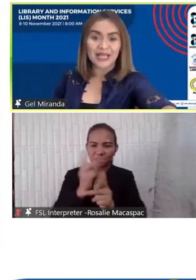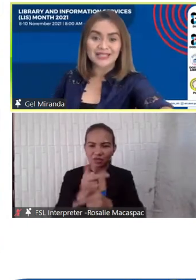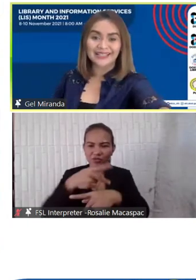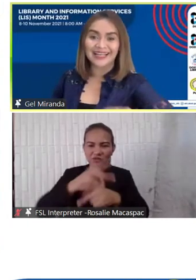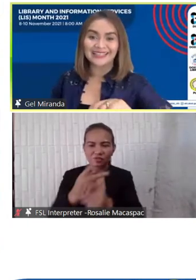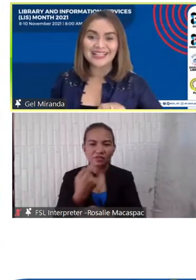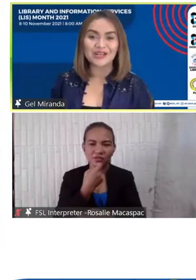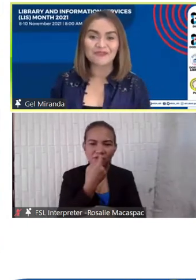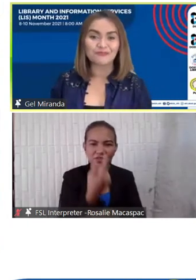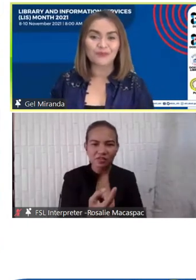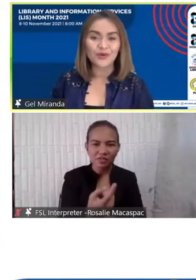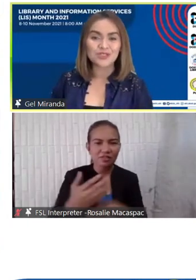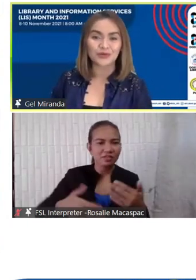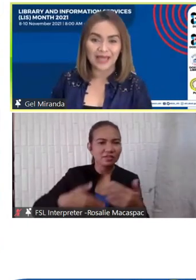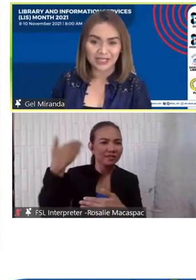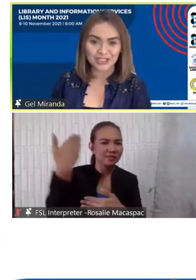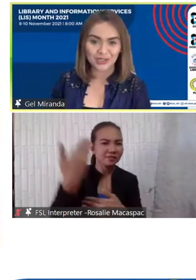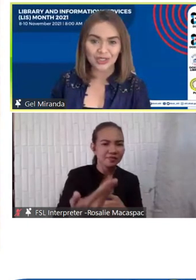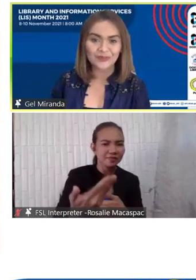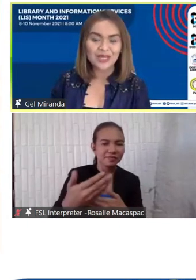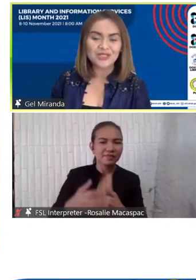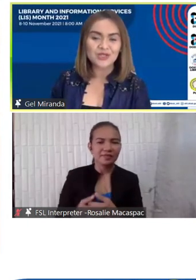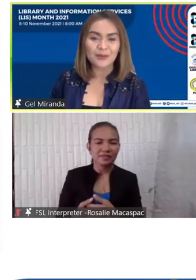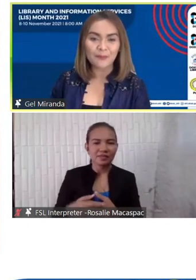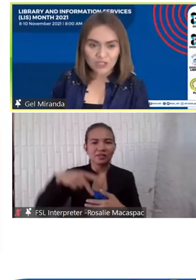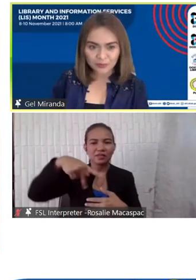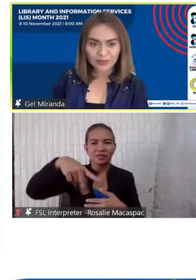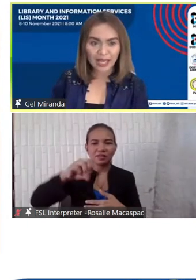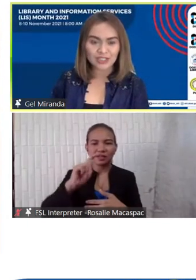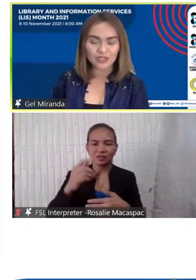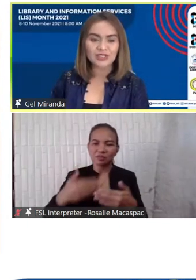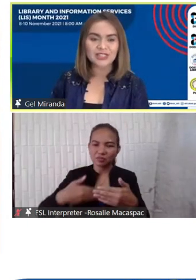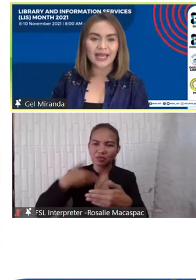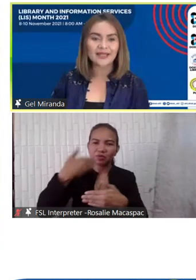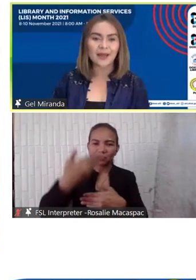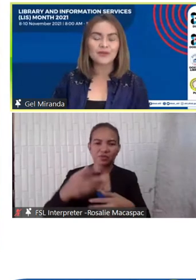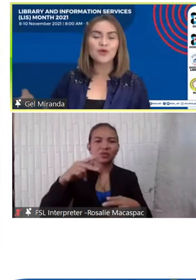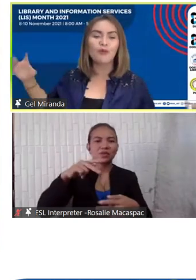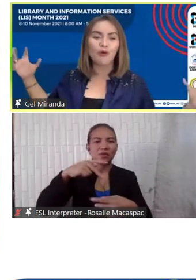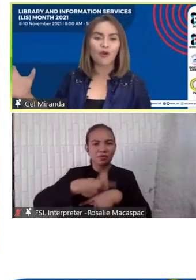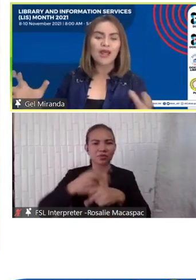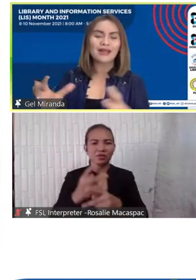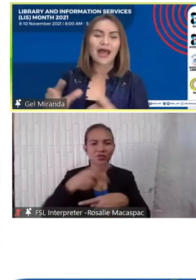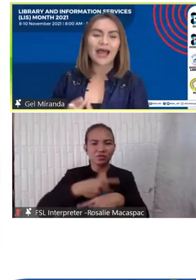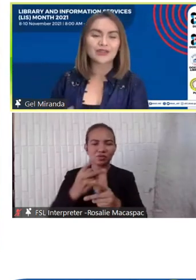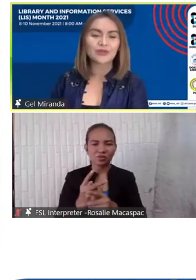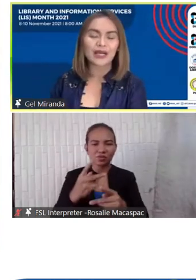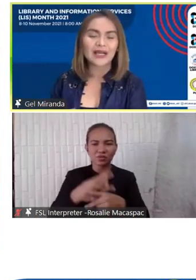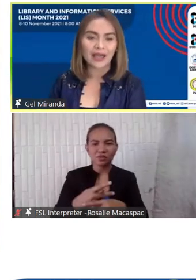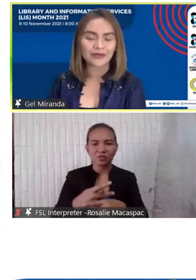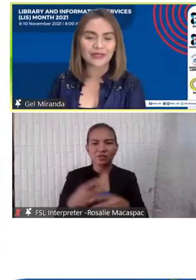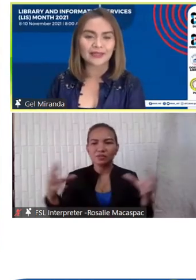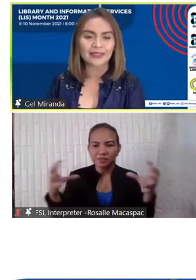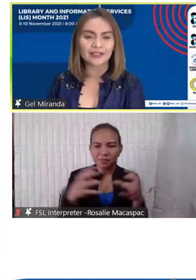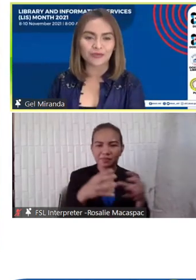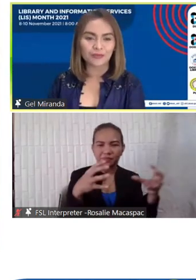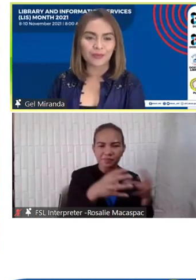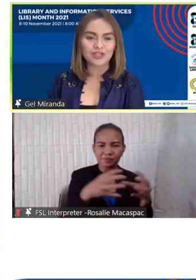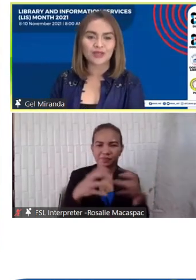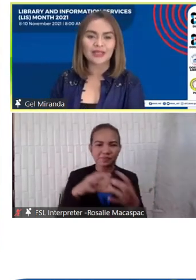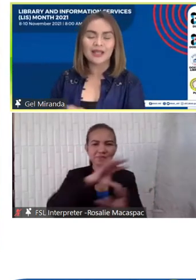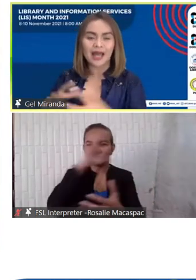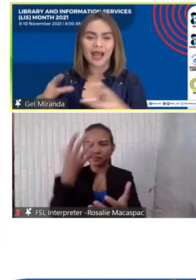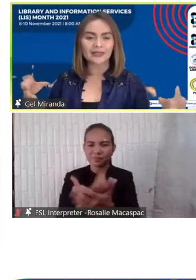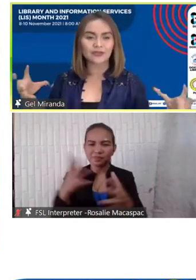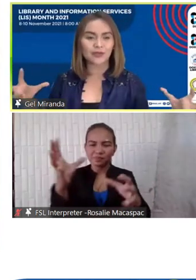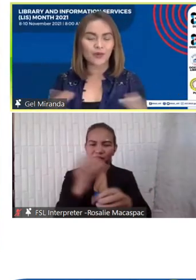po yung next slide natin, sa post-production. So sa post-production, dyan na binubuo lahat nung nag-gather nating